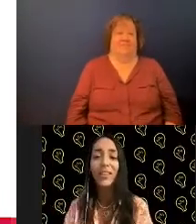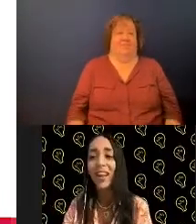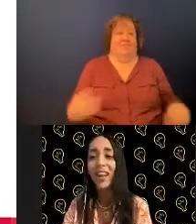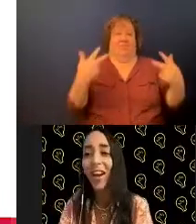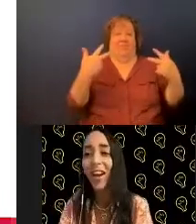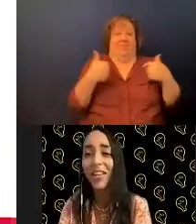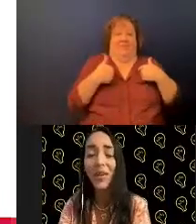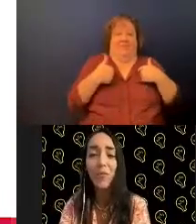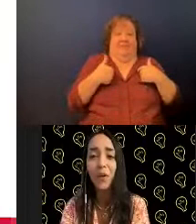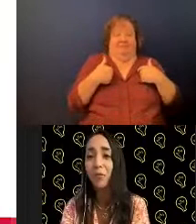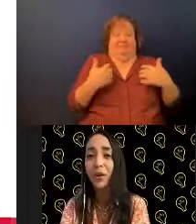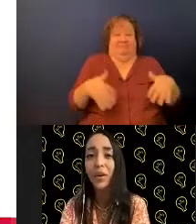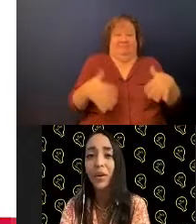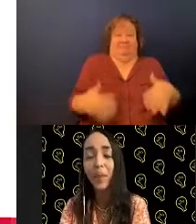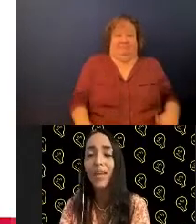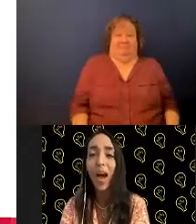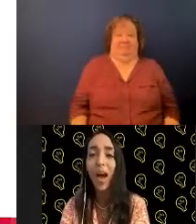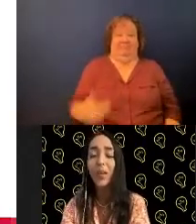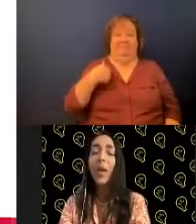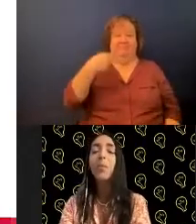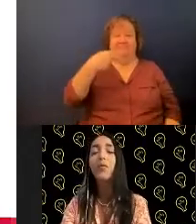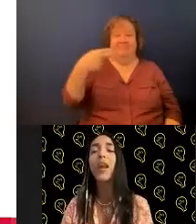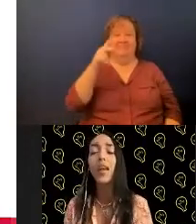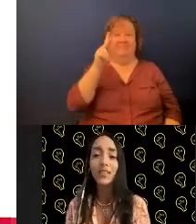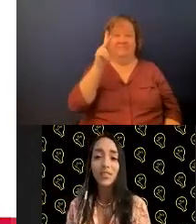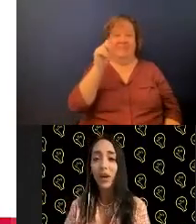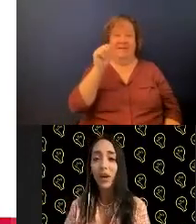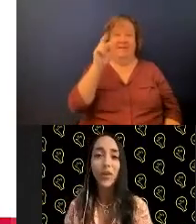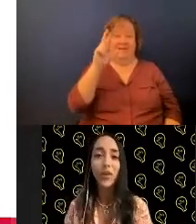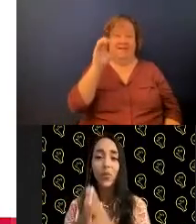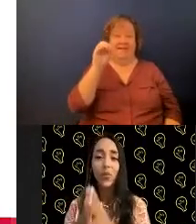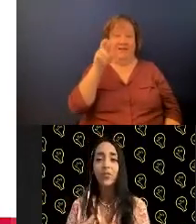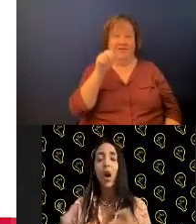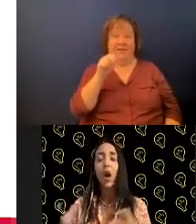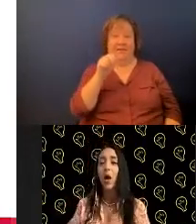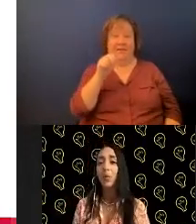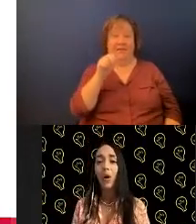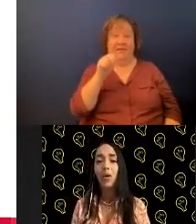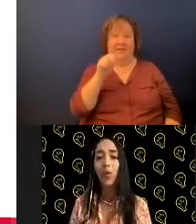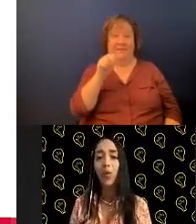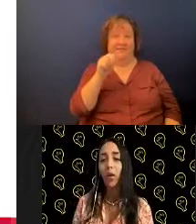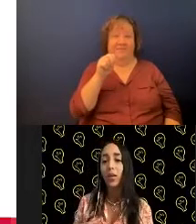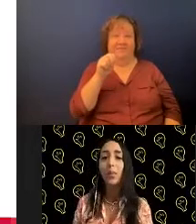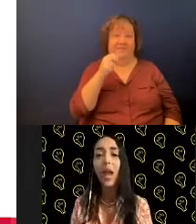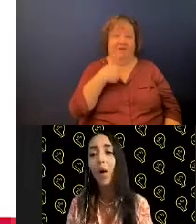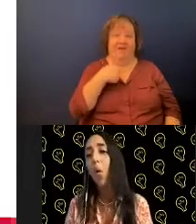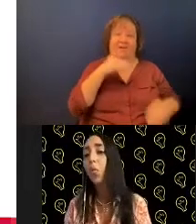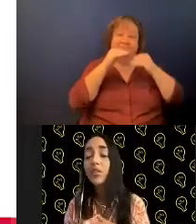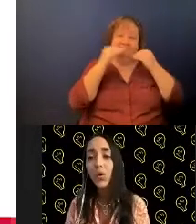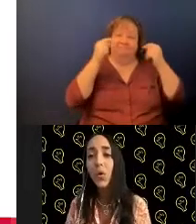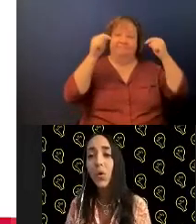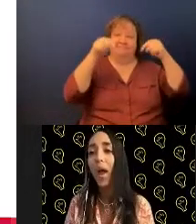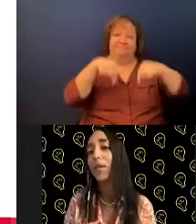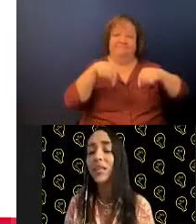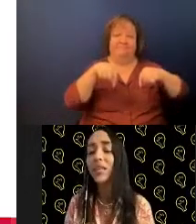name is Karen Carvajalino. I am very, very happy. Before I get started with talking about our project, I want to talk a little bit about what we